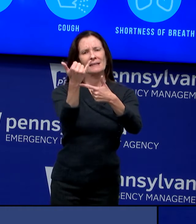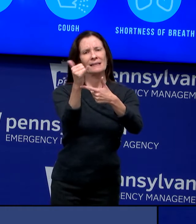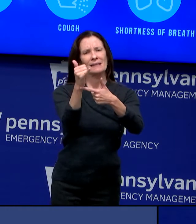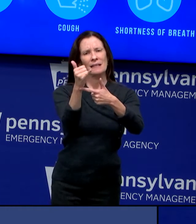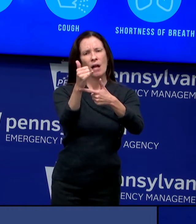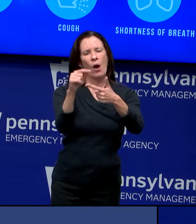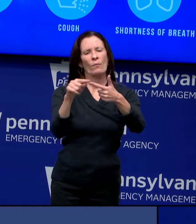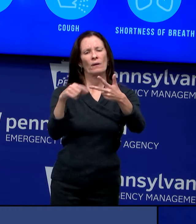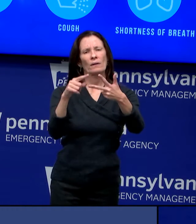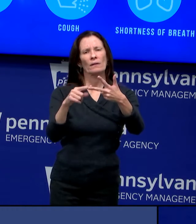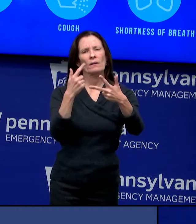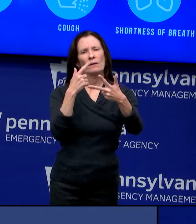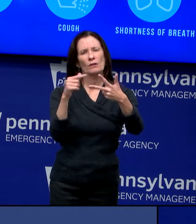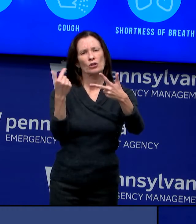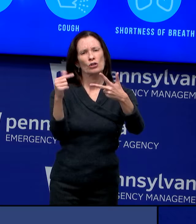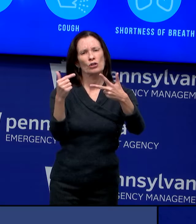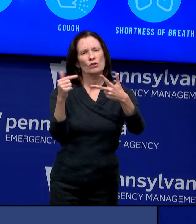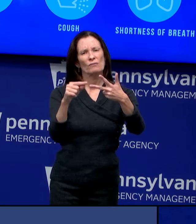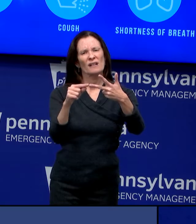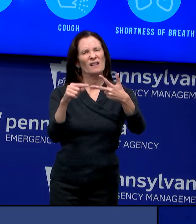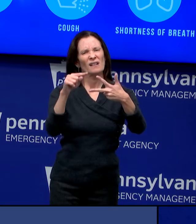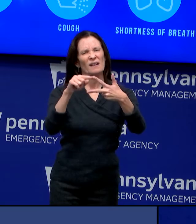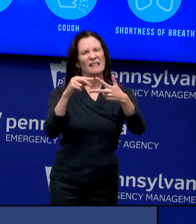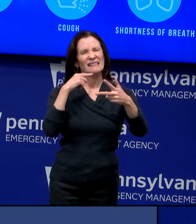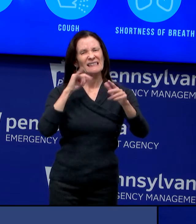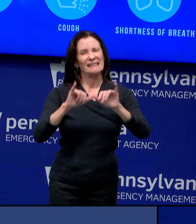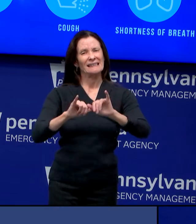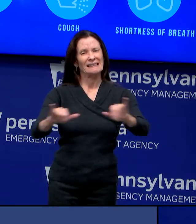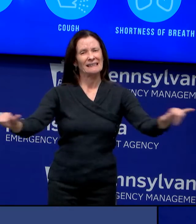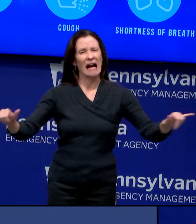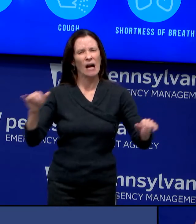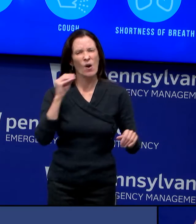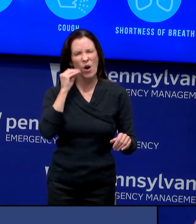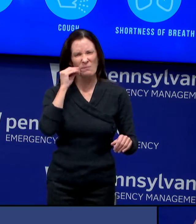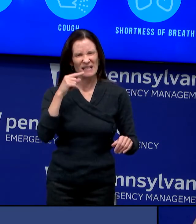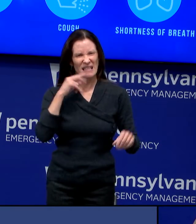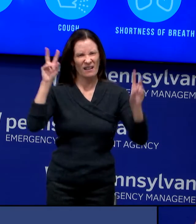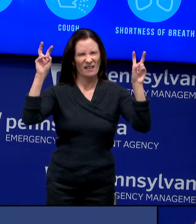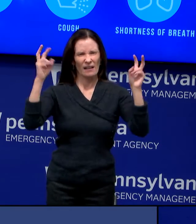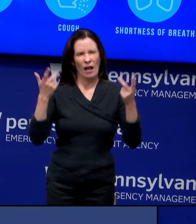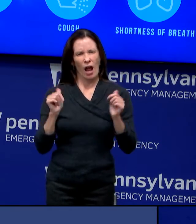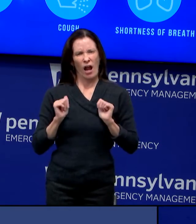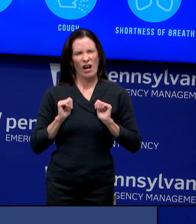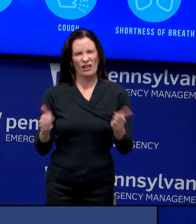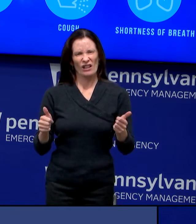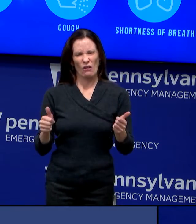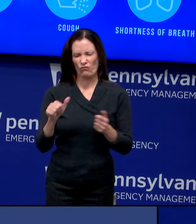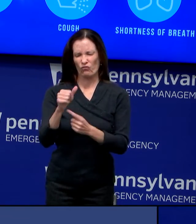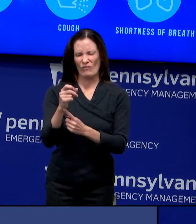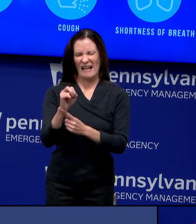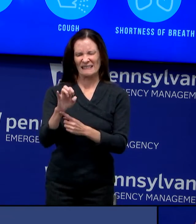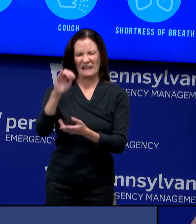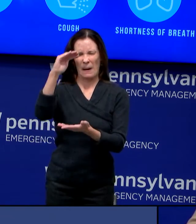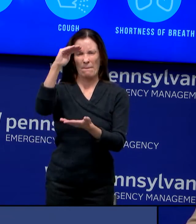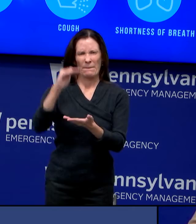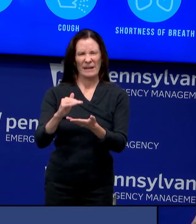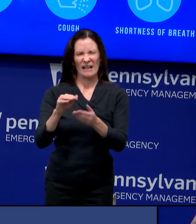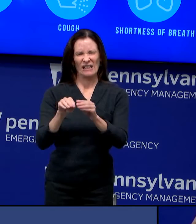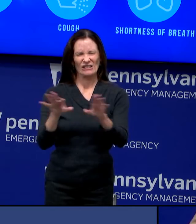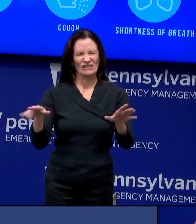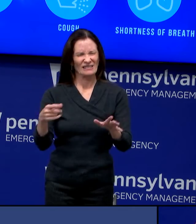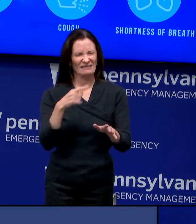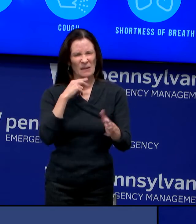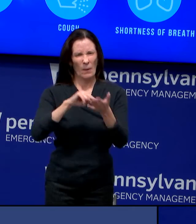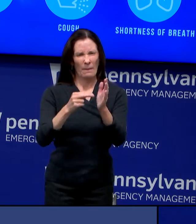aggressive mitigation looks like? So it's actually going to be aggressive containment. So the aggressive